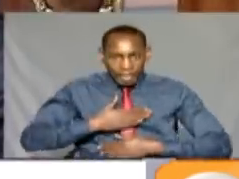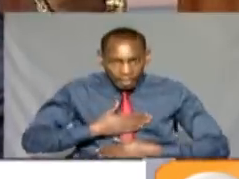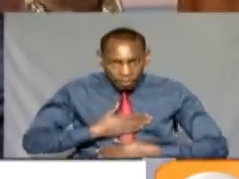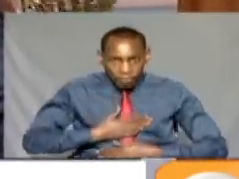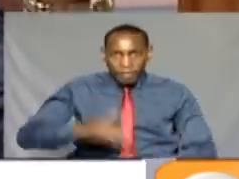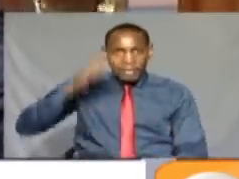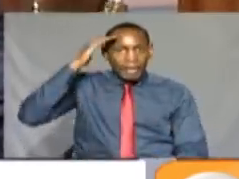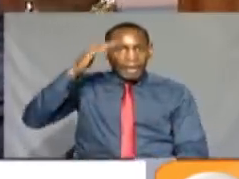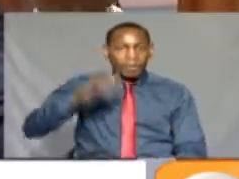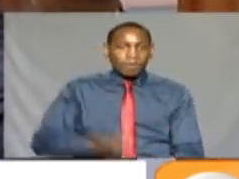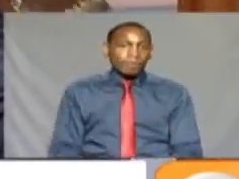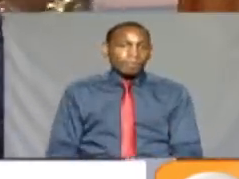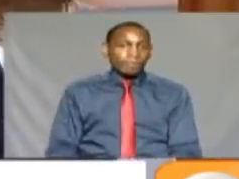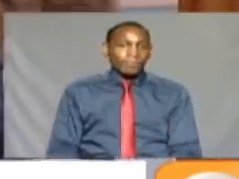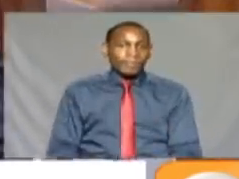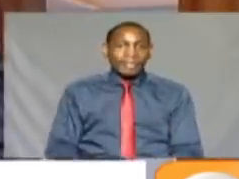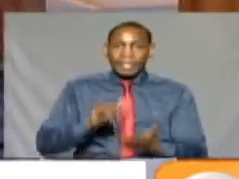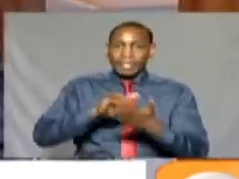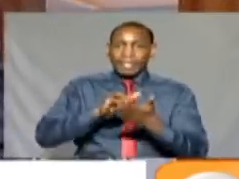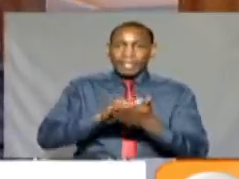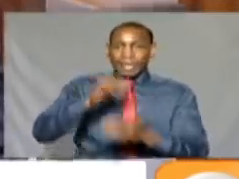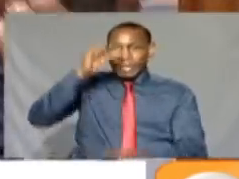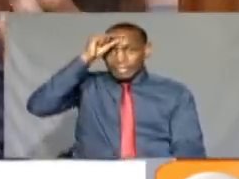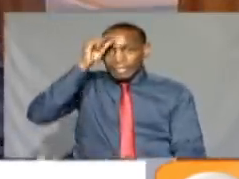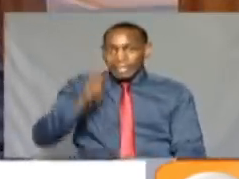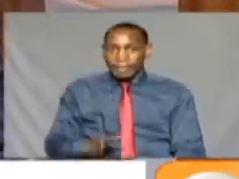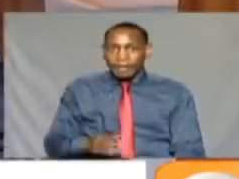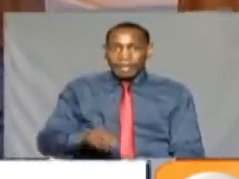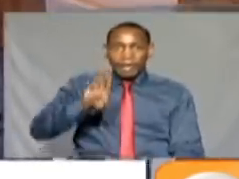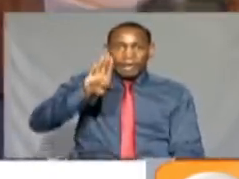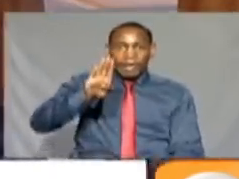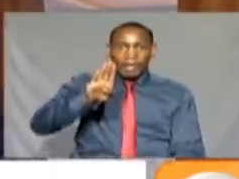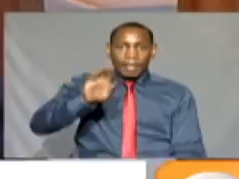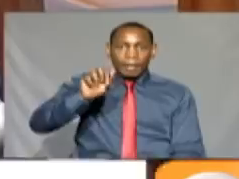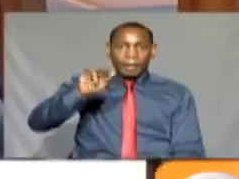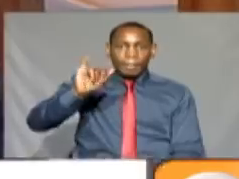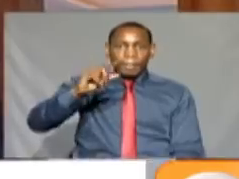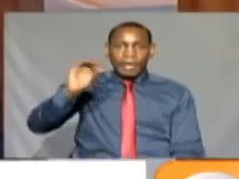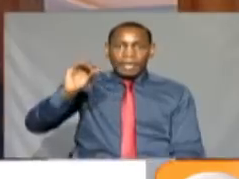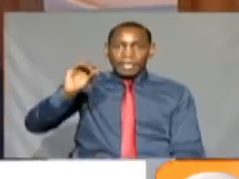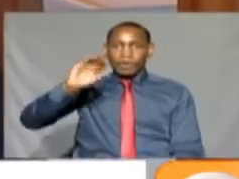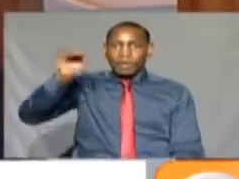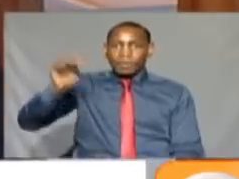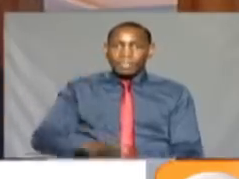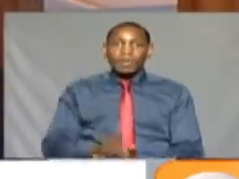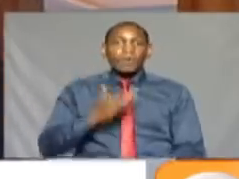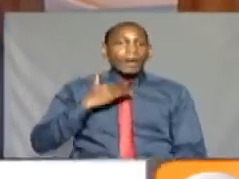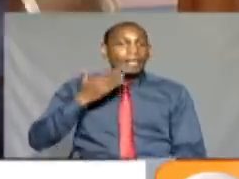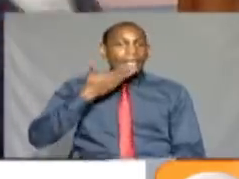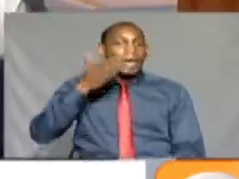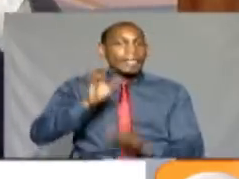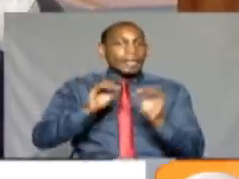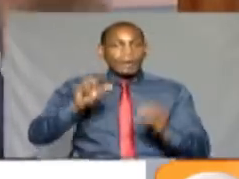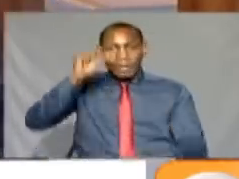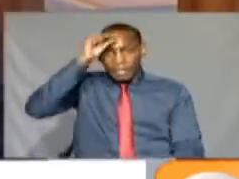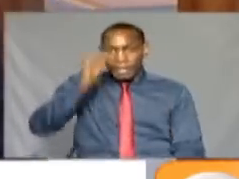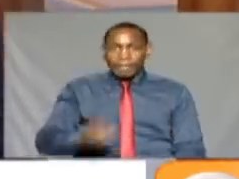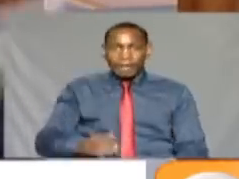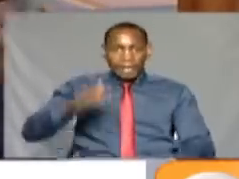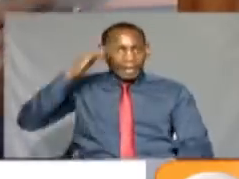na kusalimia. That is the governor for Baringo County, anapiga alafu mnataka nizichukue simu. Governor,